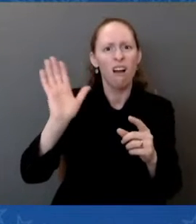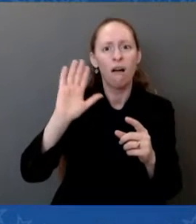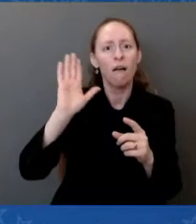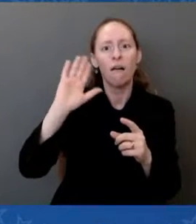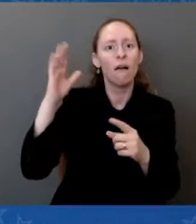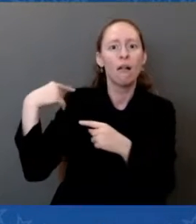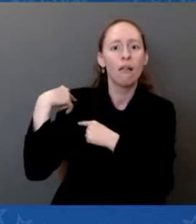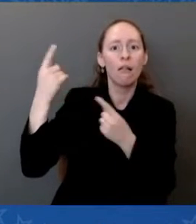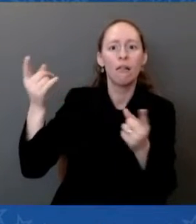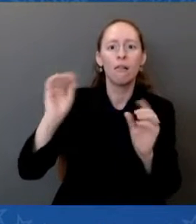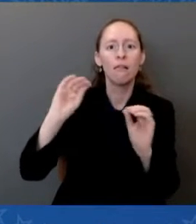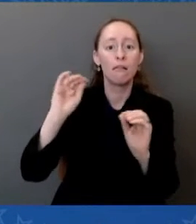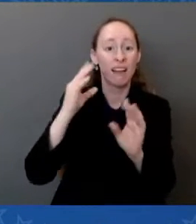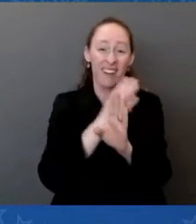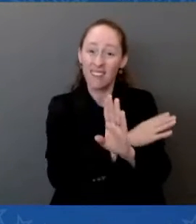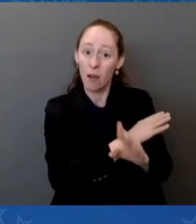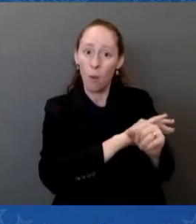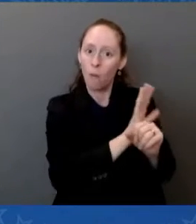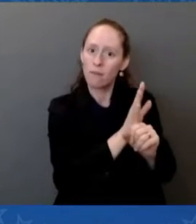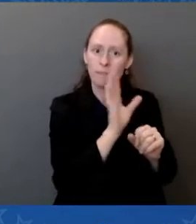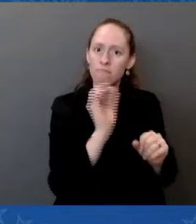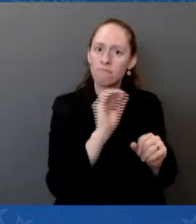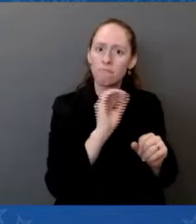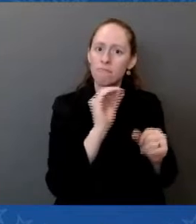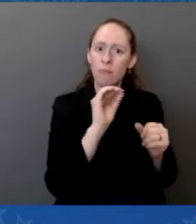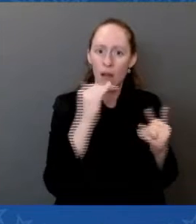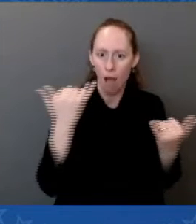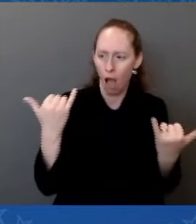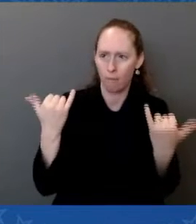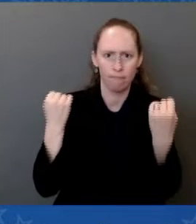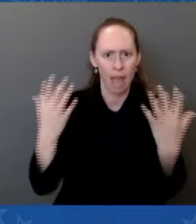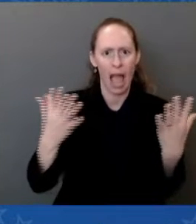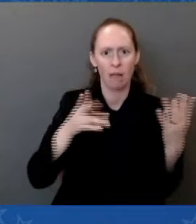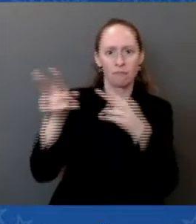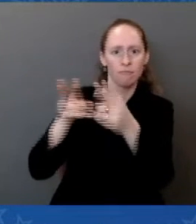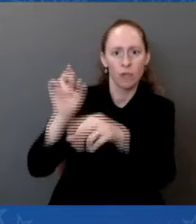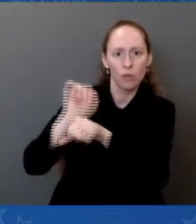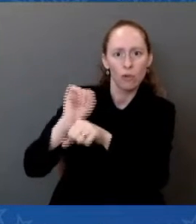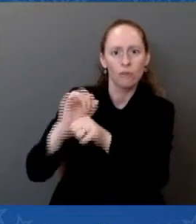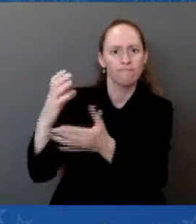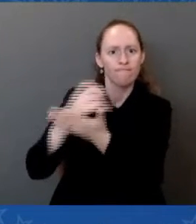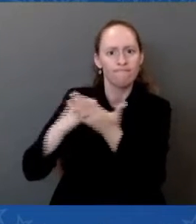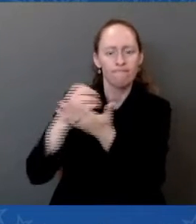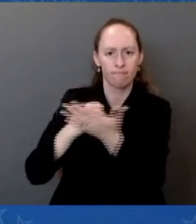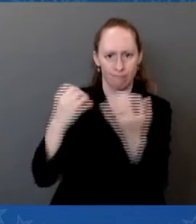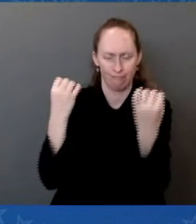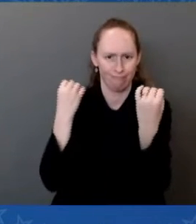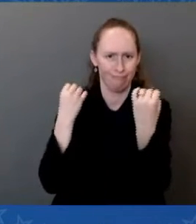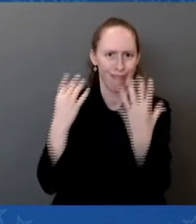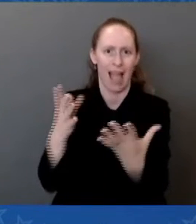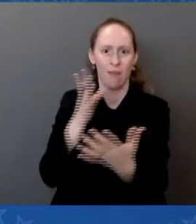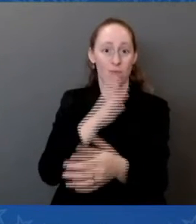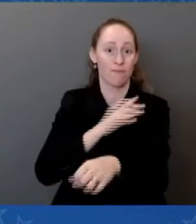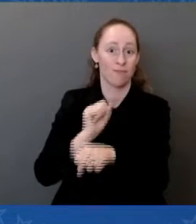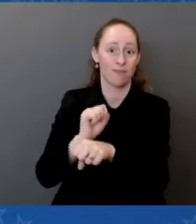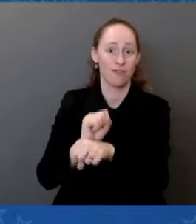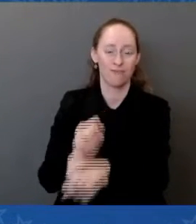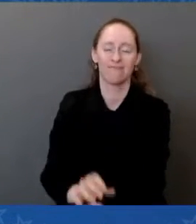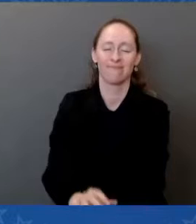a 50-year low. And yesterday, we got that we got data that showed that manufacturing orders were up,